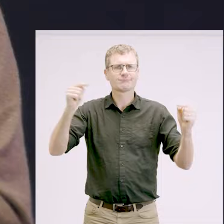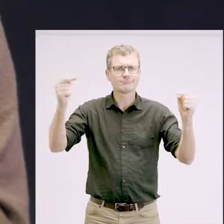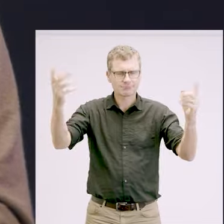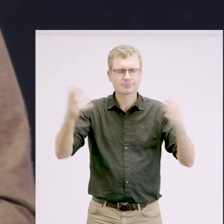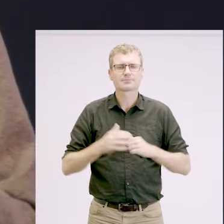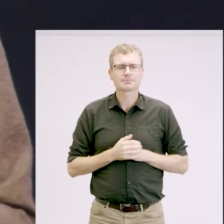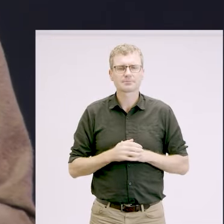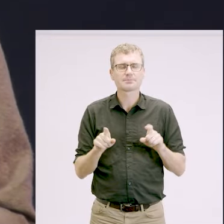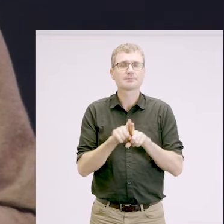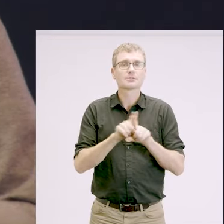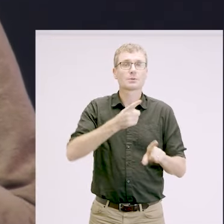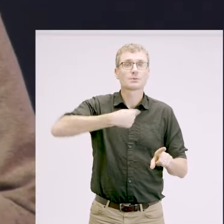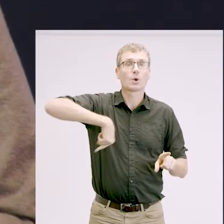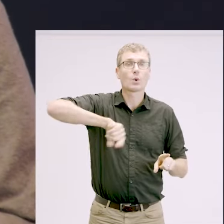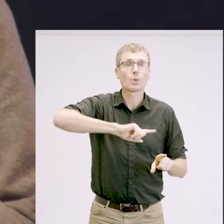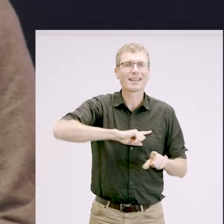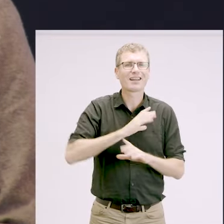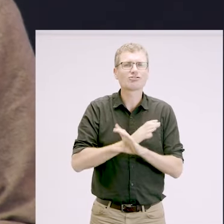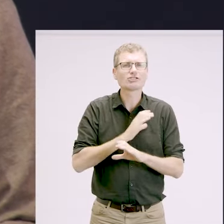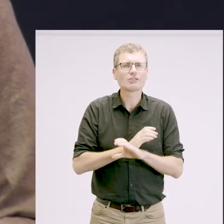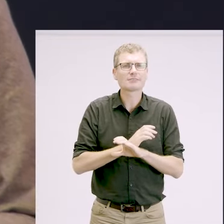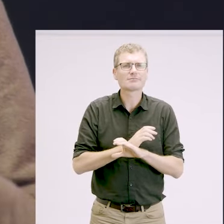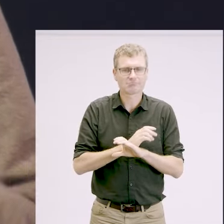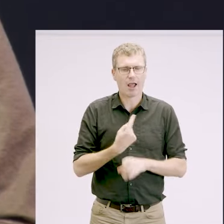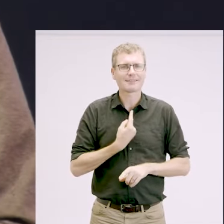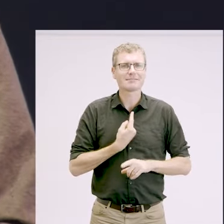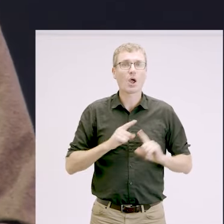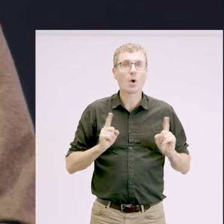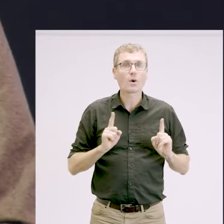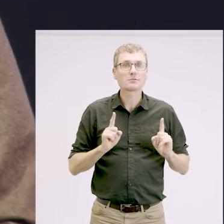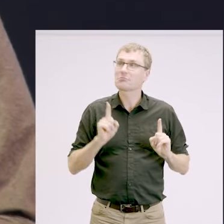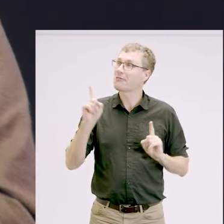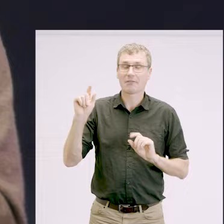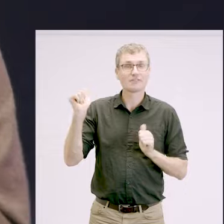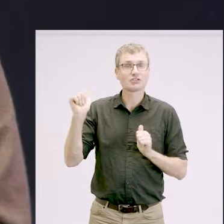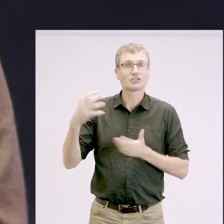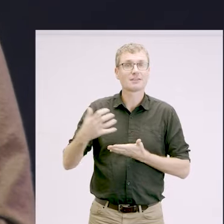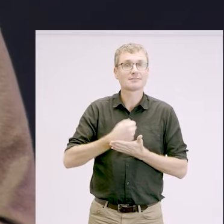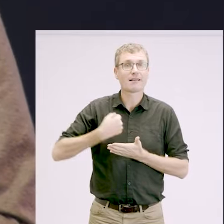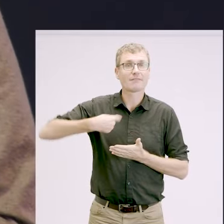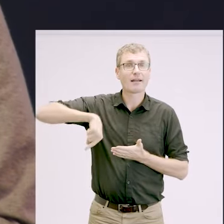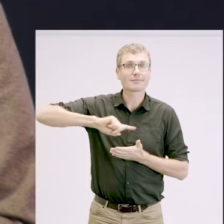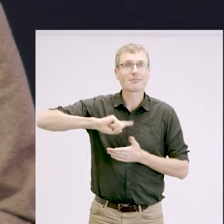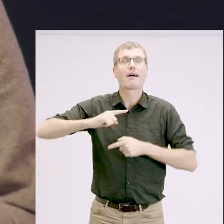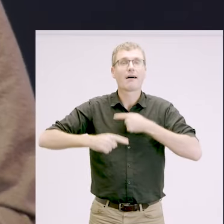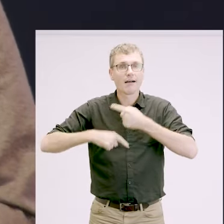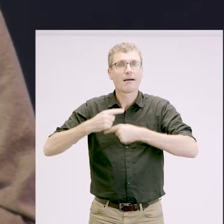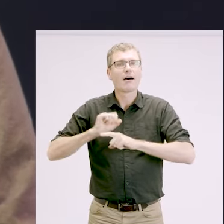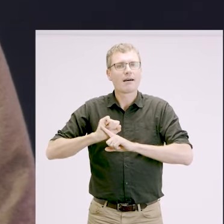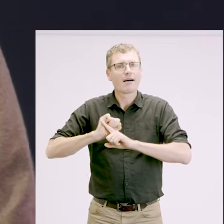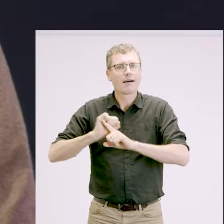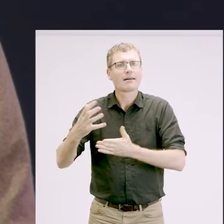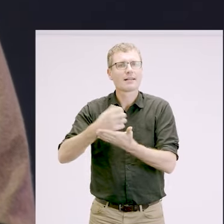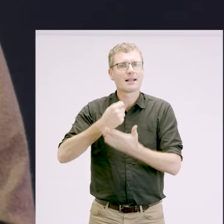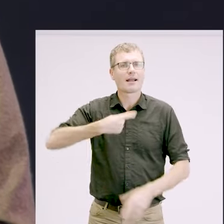what does it mean to be a people whose first identity is that we've been delivered and that we're being delivered by the